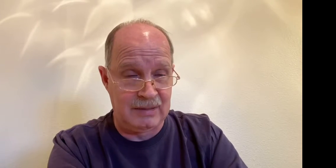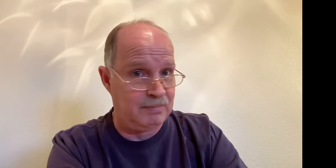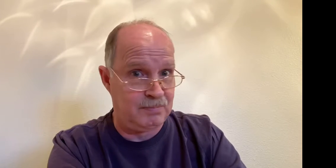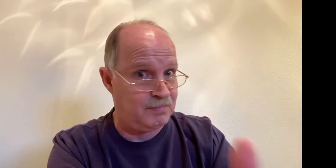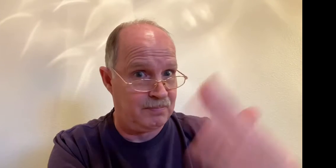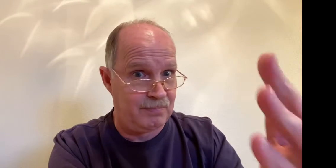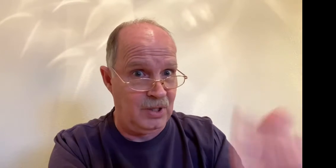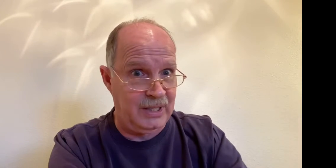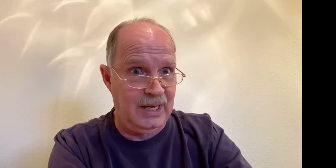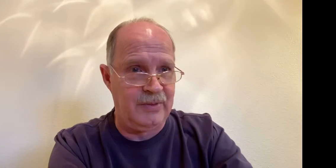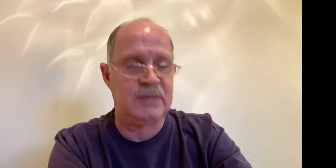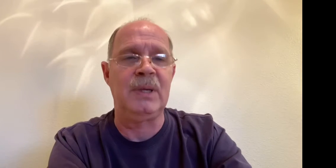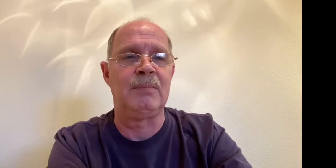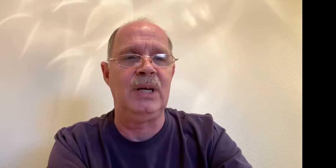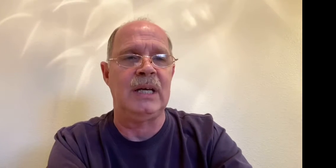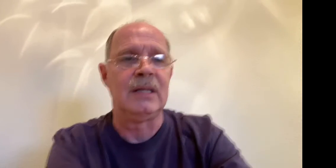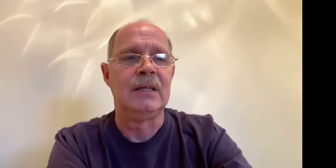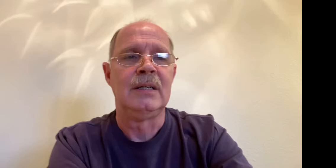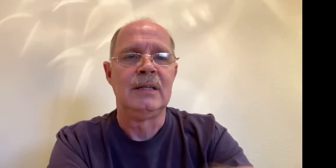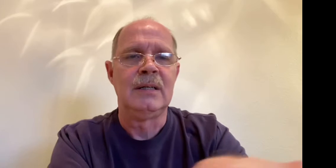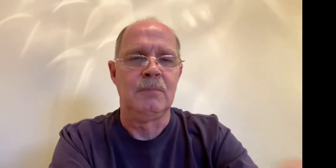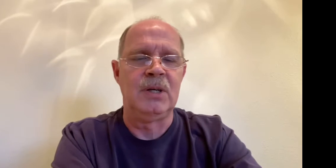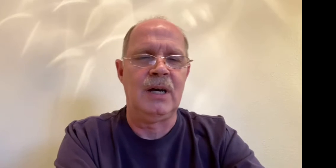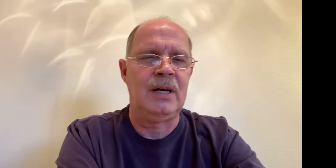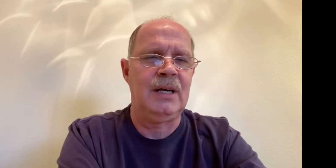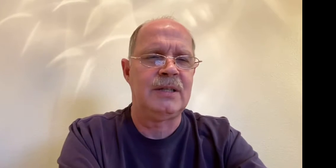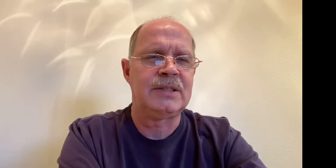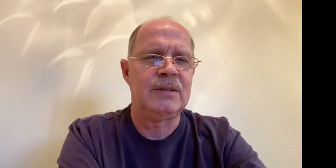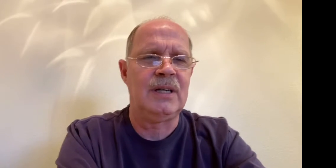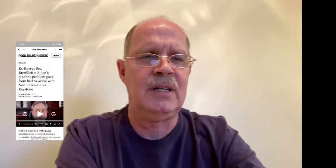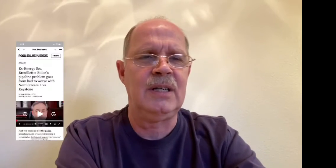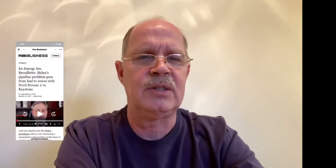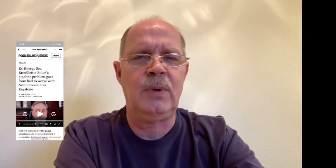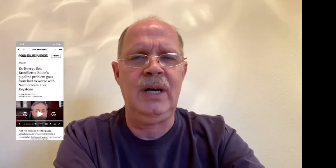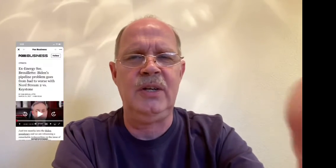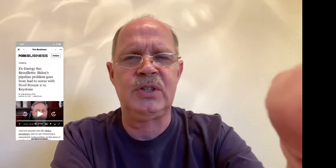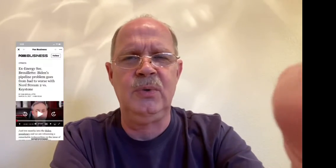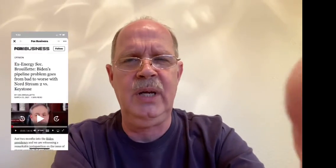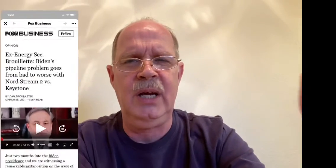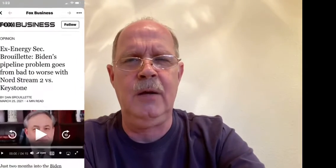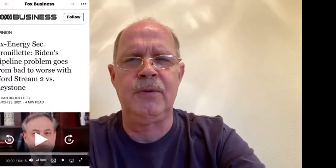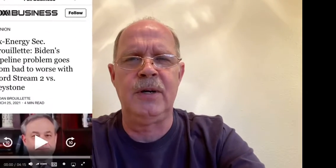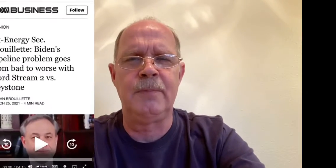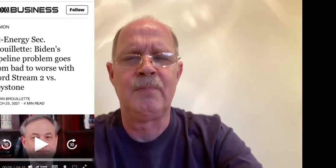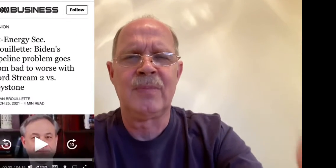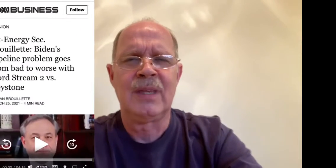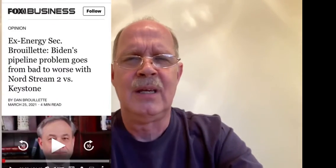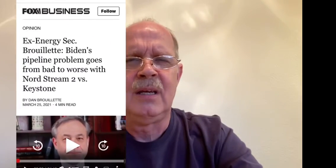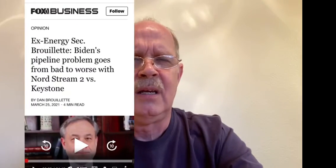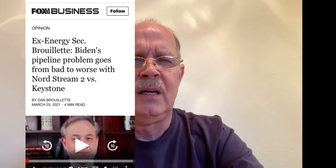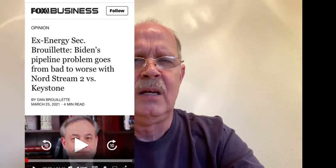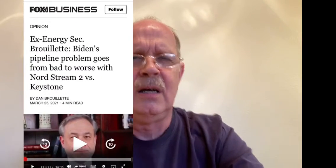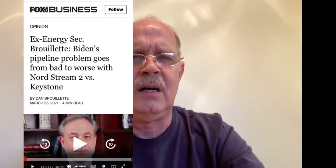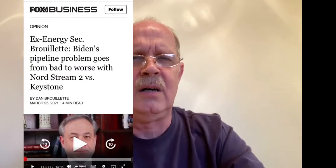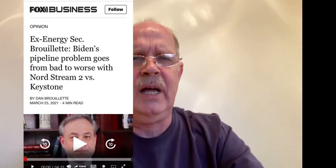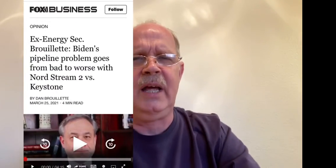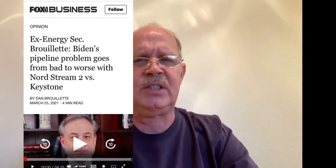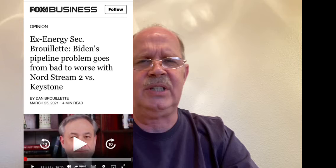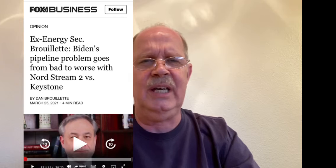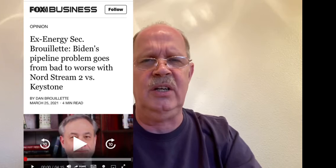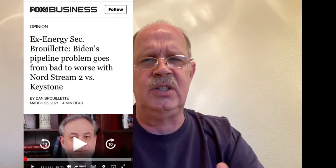to look at how they spend money. But not us, not us. What else do we have here?